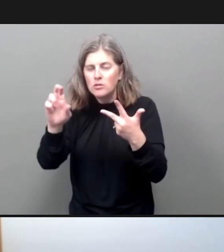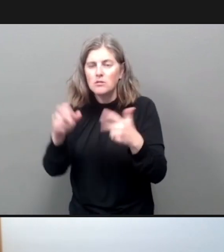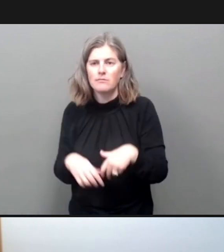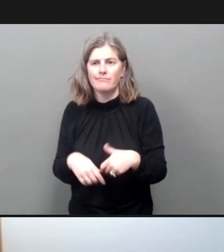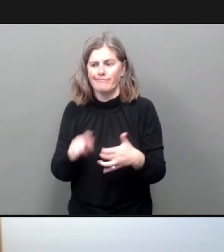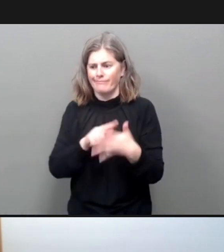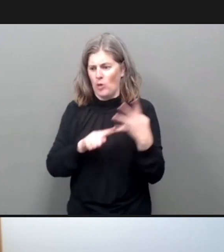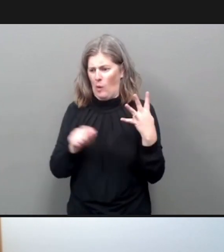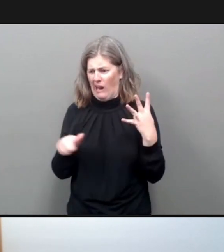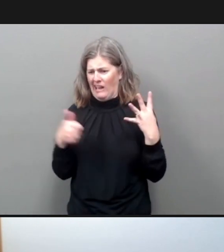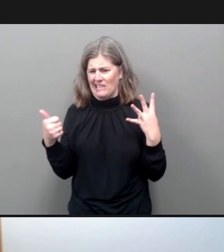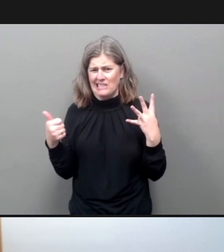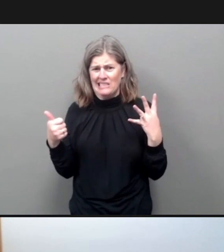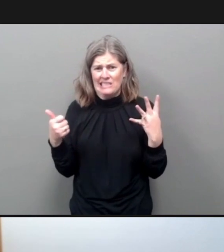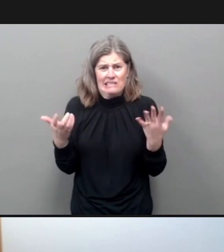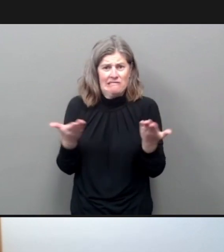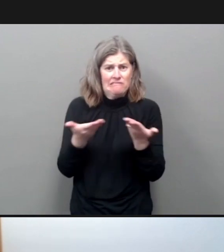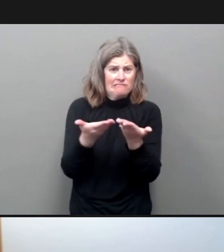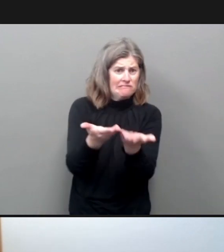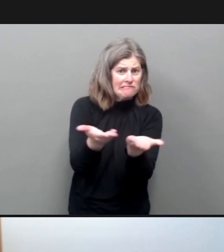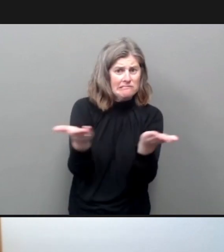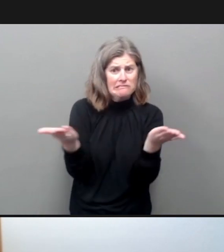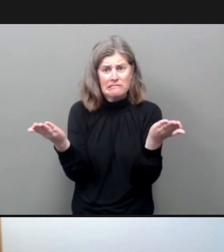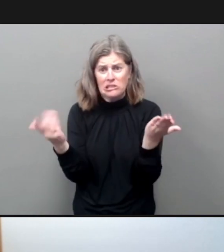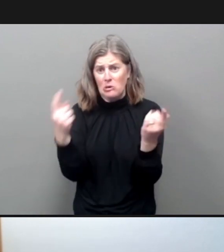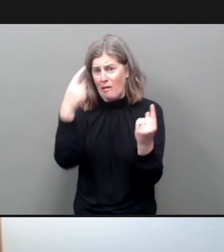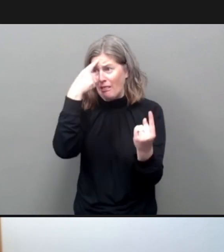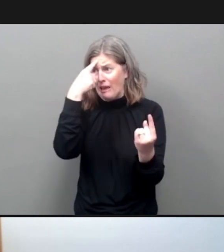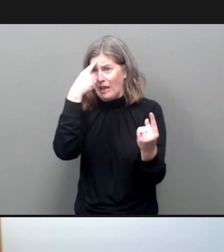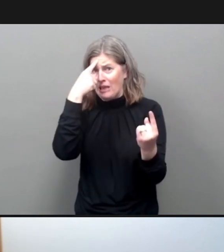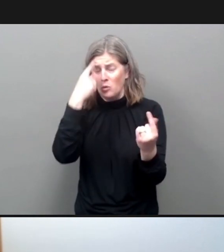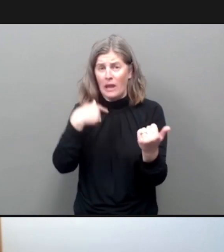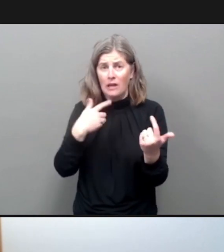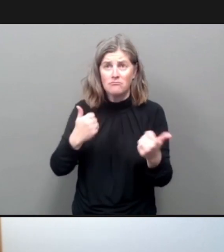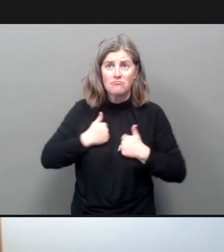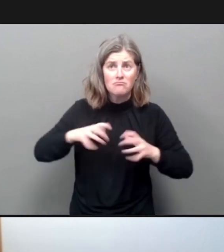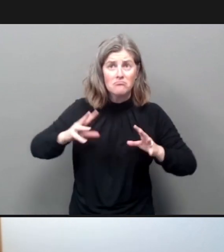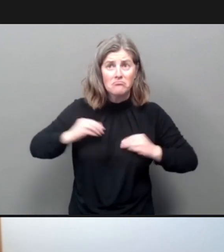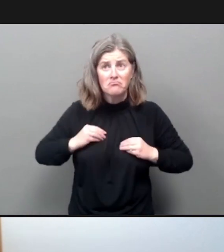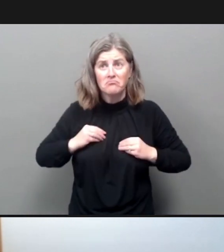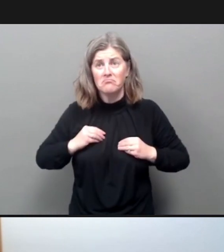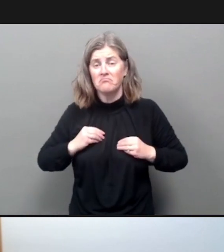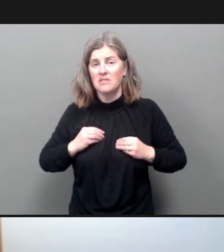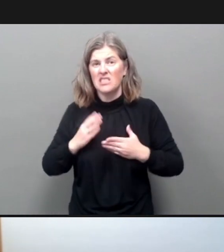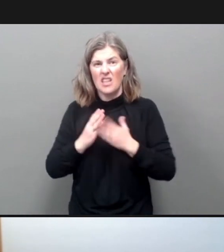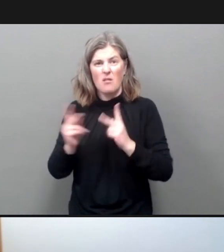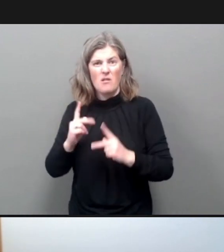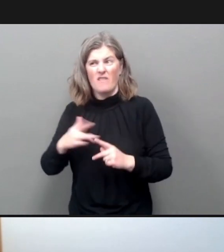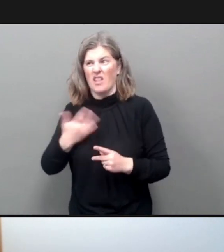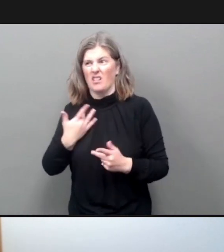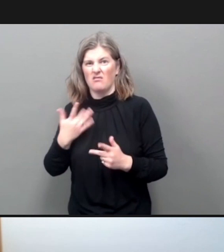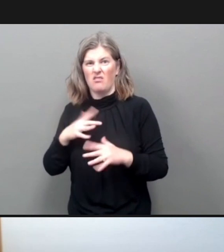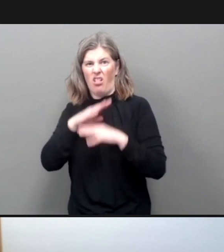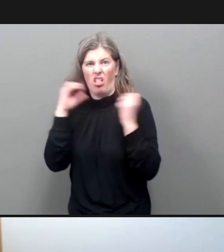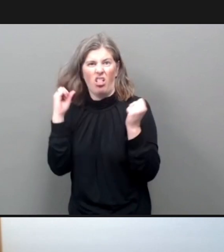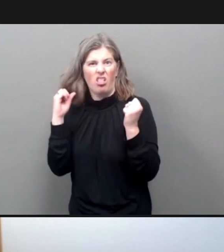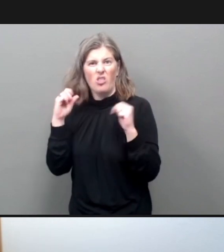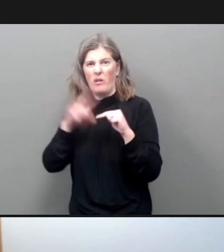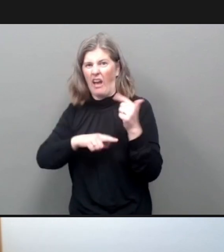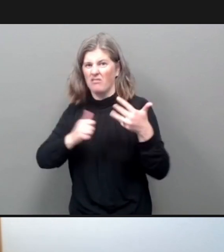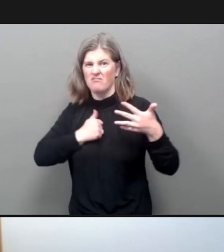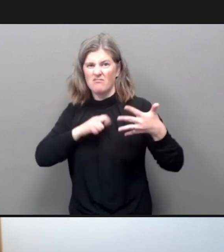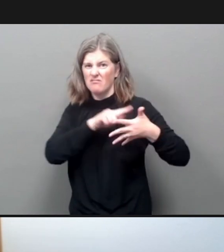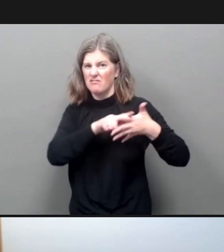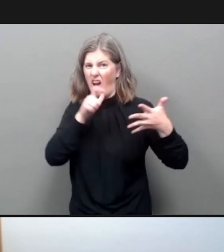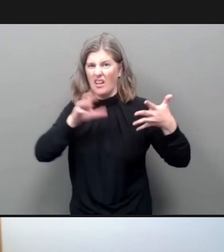else everybody out there thinks they can live with, or if there are people out there that think they can't live with anything on the list I